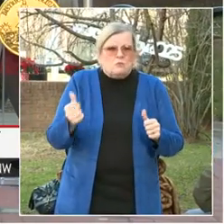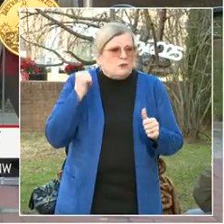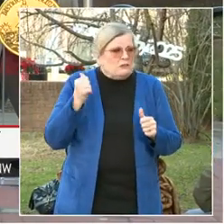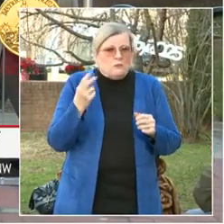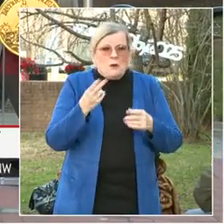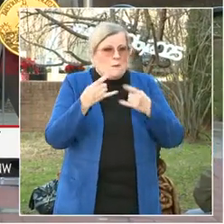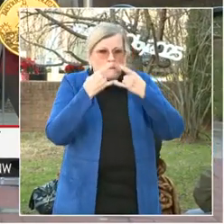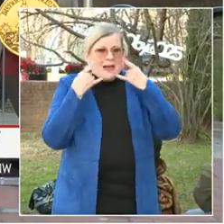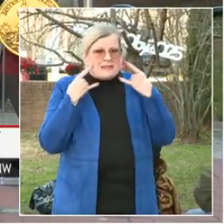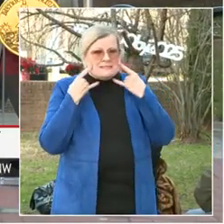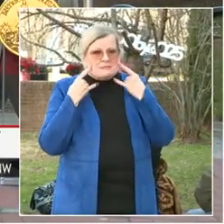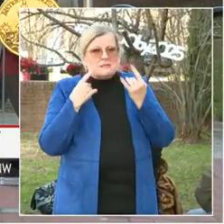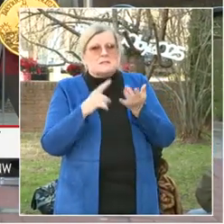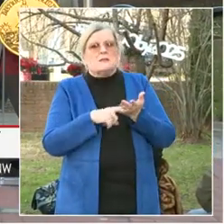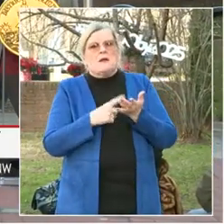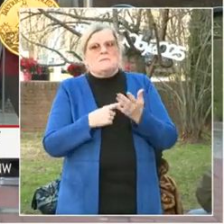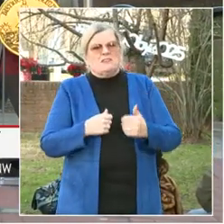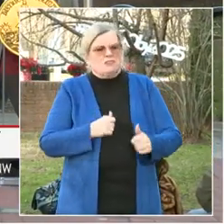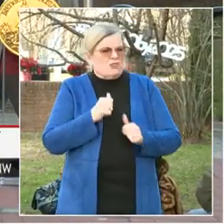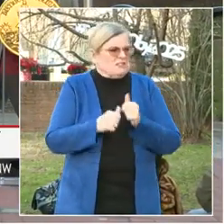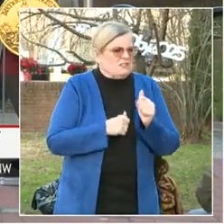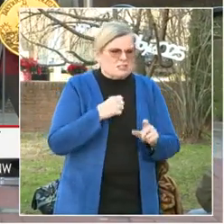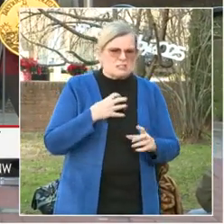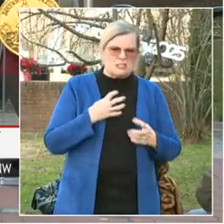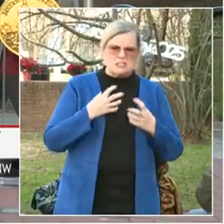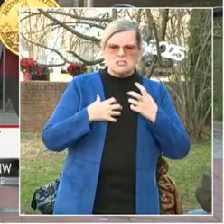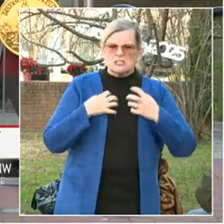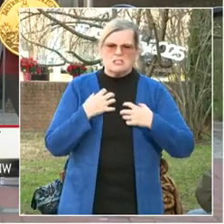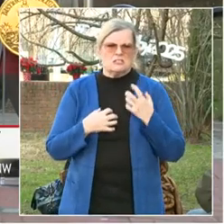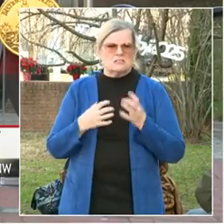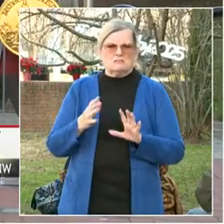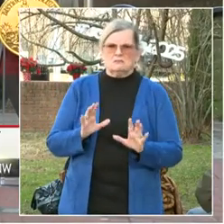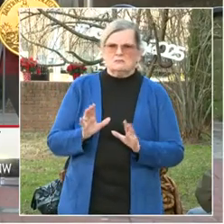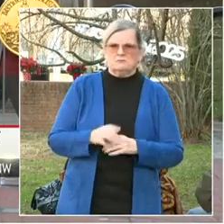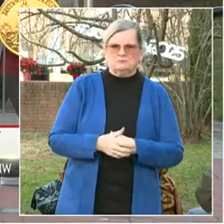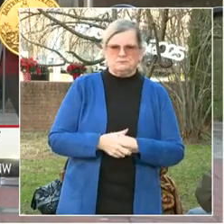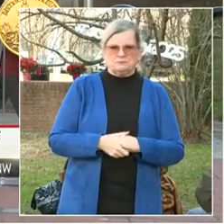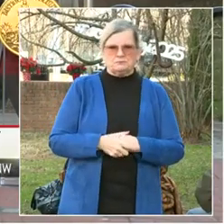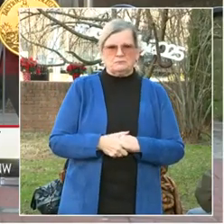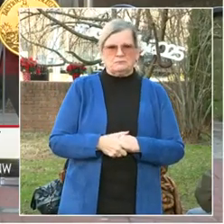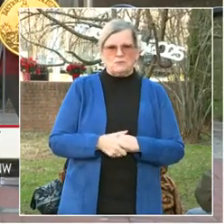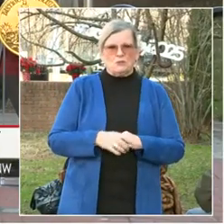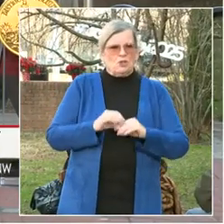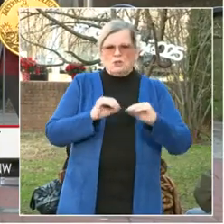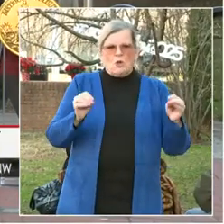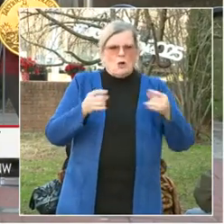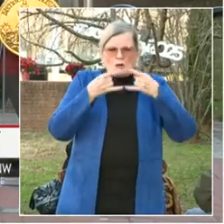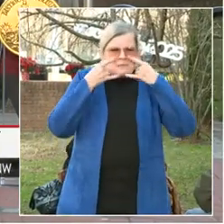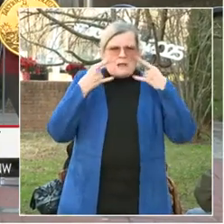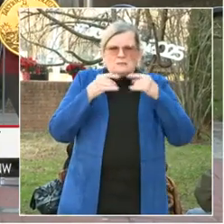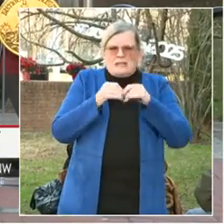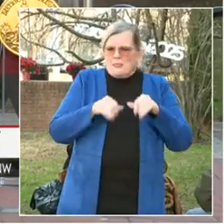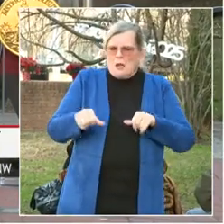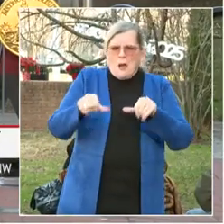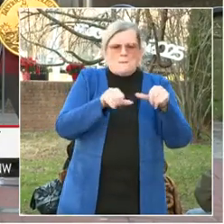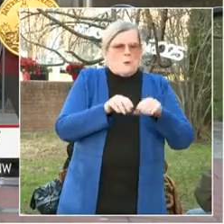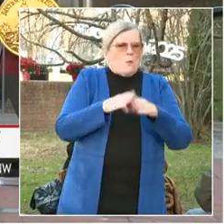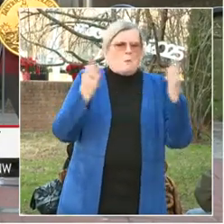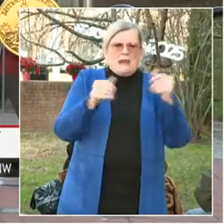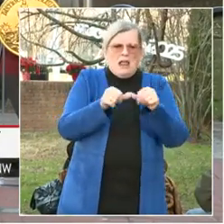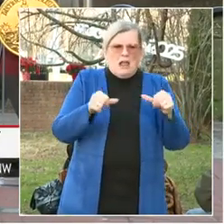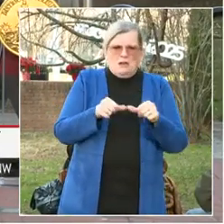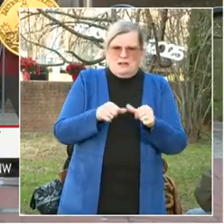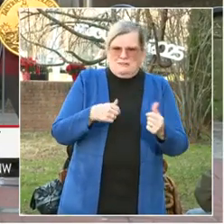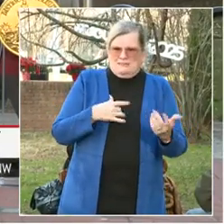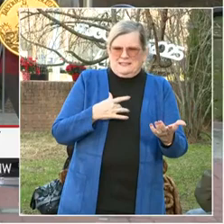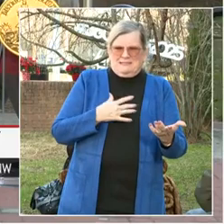get aggressive if you ask them to wear a mask in a common area. You're feeling the renters. And I